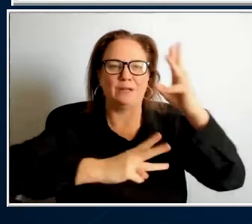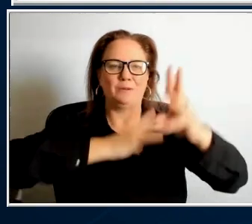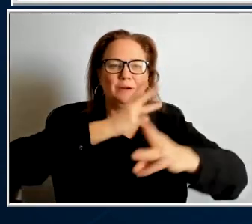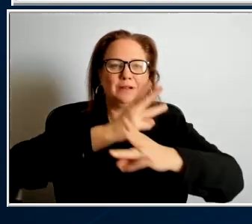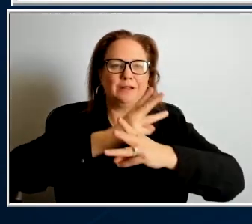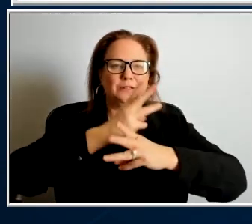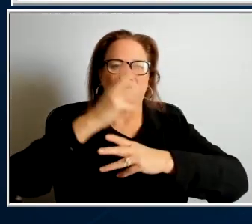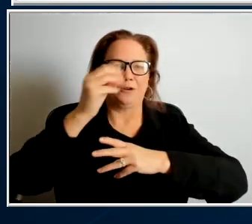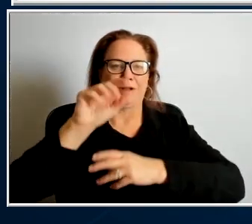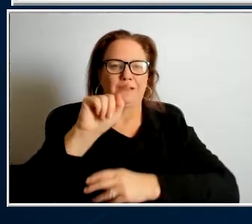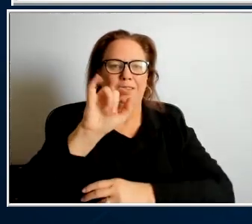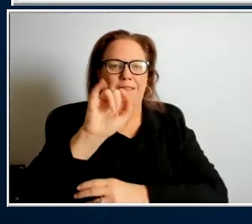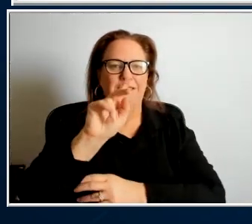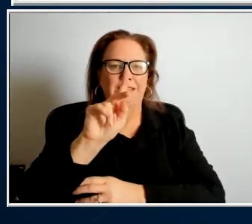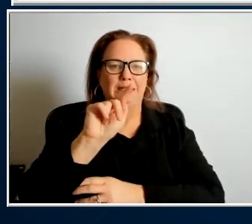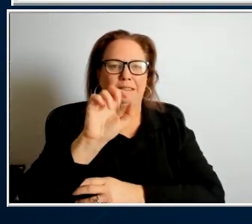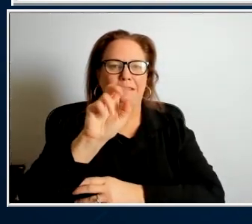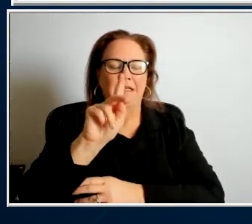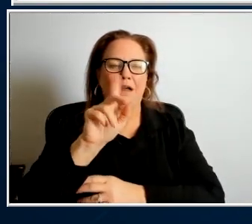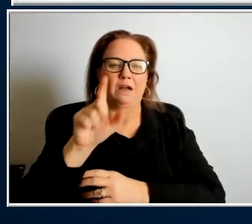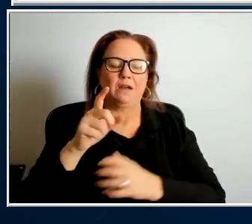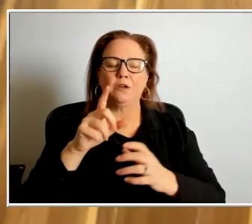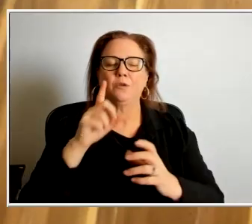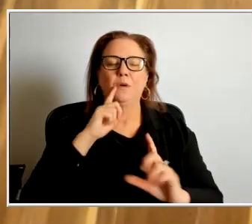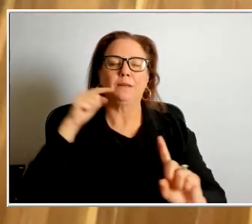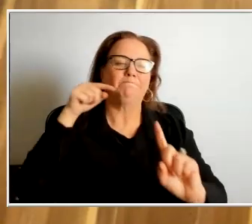there on TikTok. What's the big takeaway from your story?